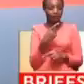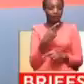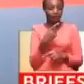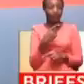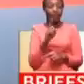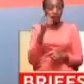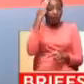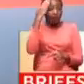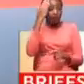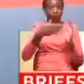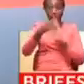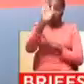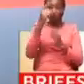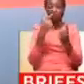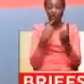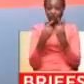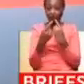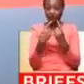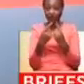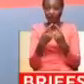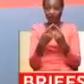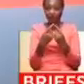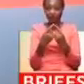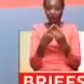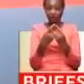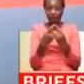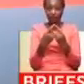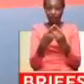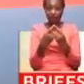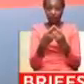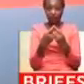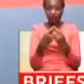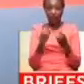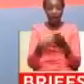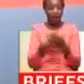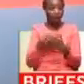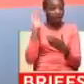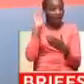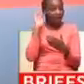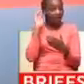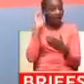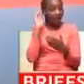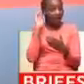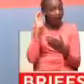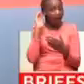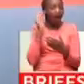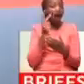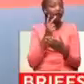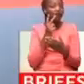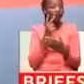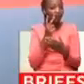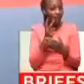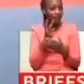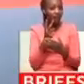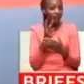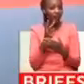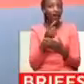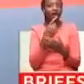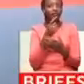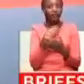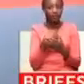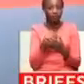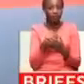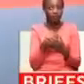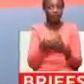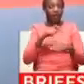speaks, it's not like a thundering sound from heaven. It's a little still small voice. And he just said, you know, once